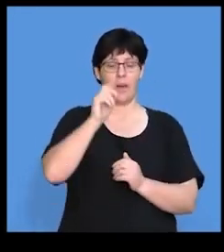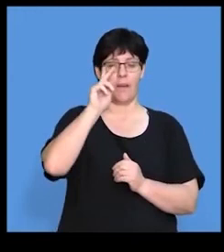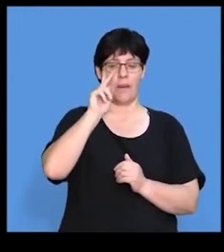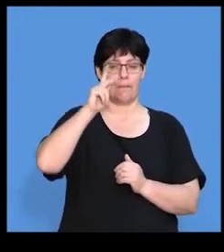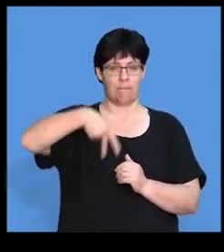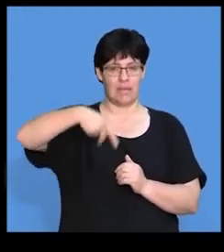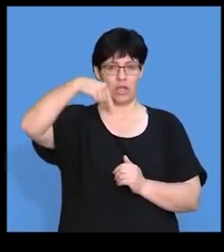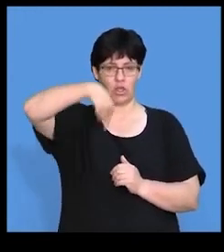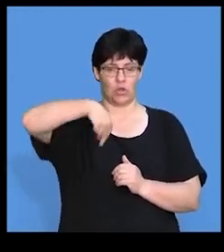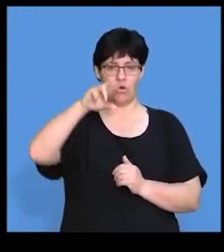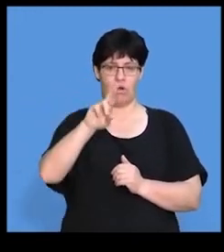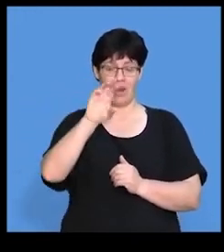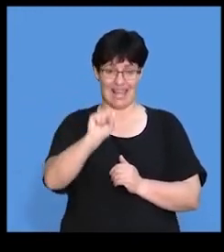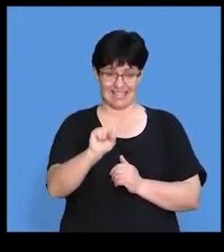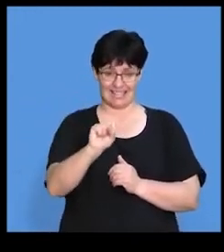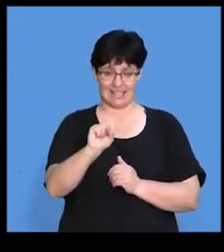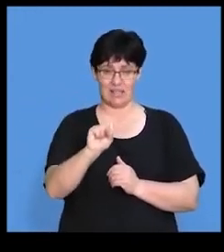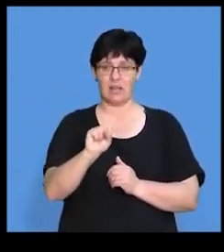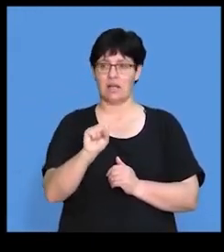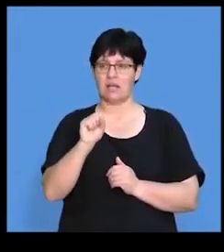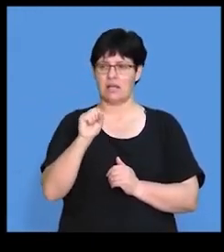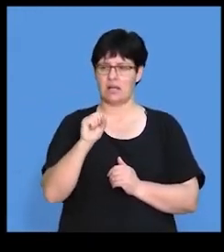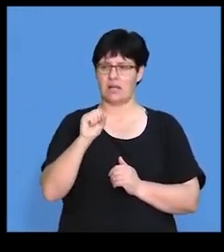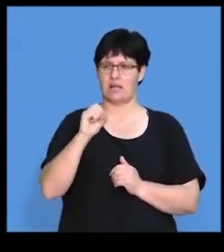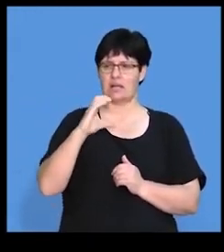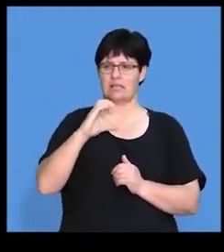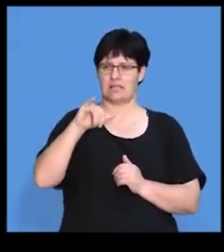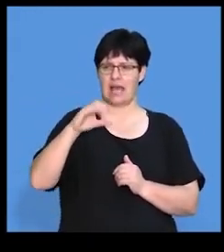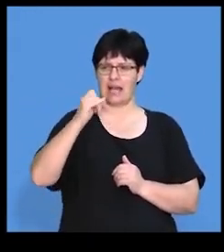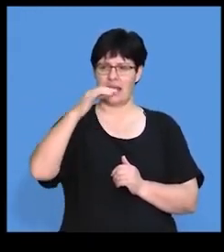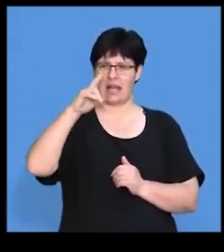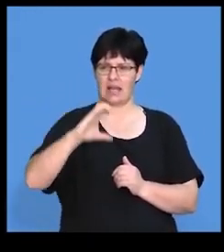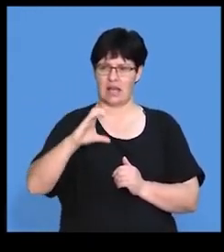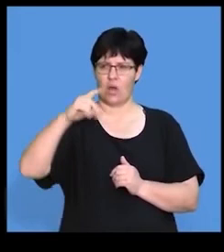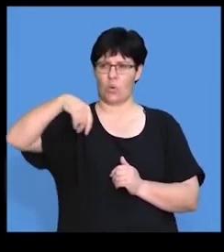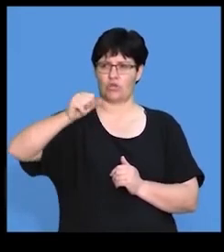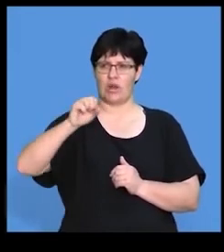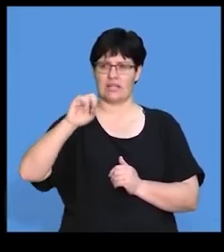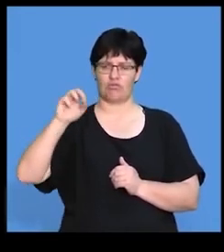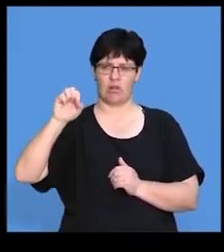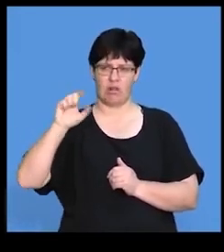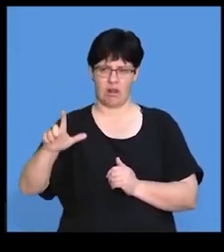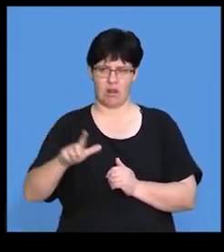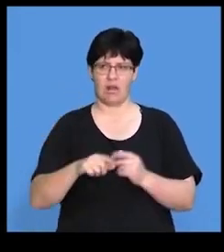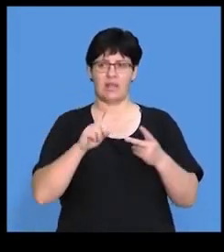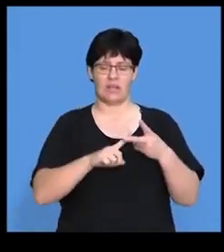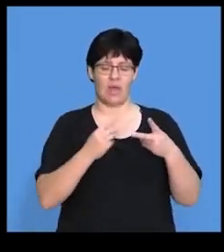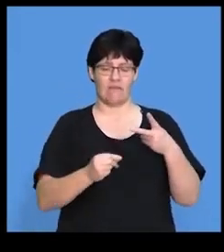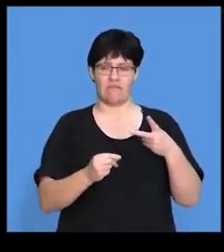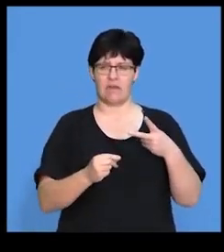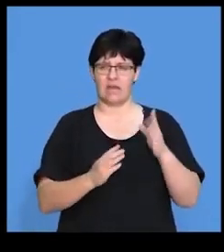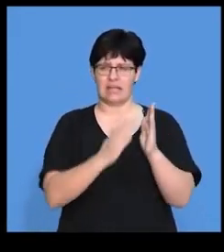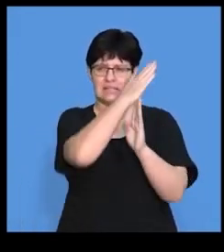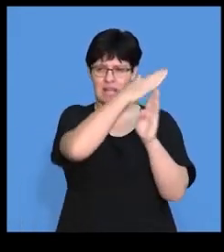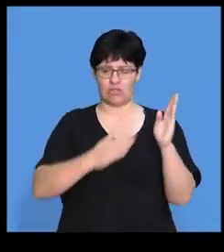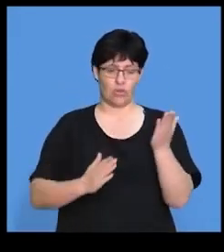We're also told that PQRS is a cyclic quadrilateral. And then we have the